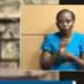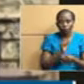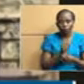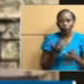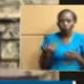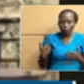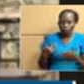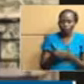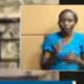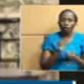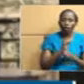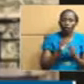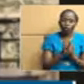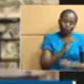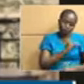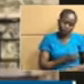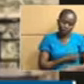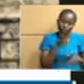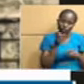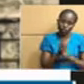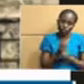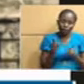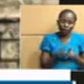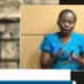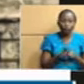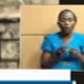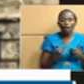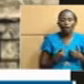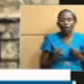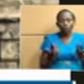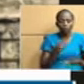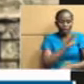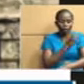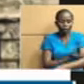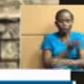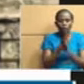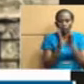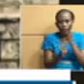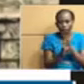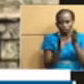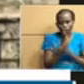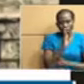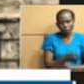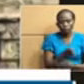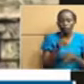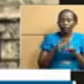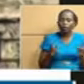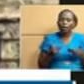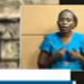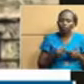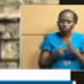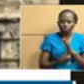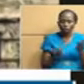women in our association, and we've been reaching them on capacity building. But there are certain things that are having an